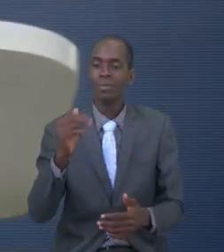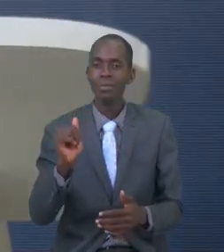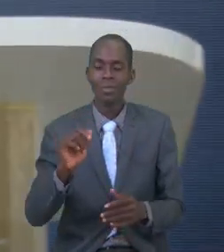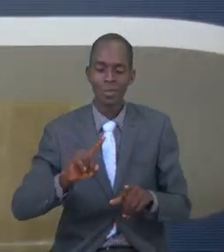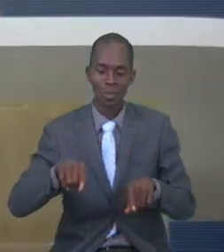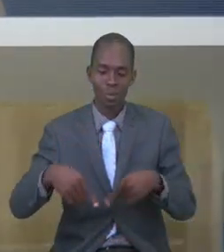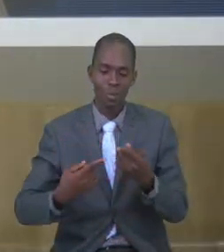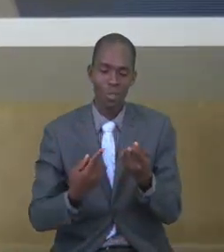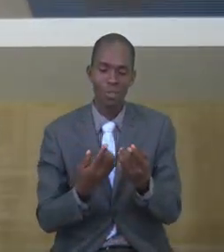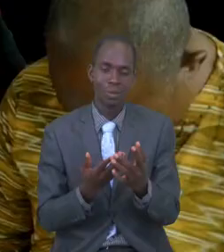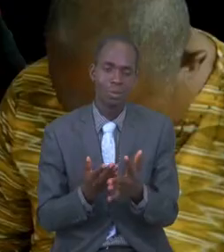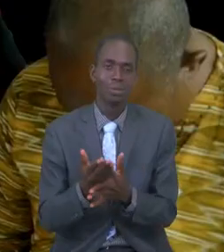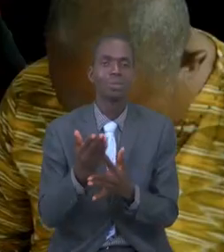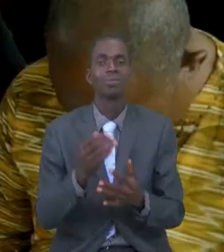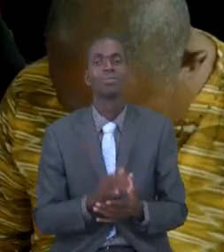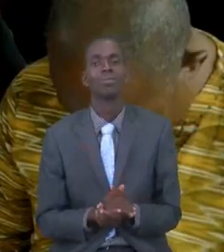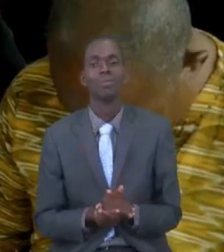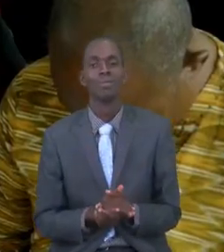went over.